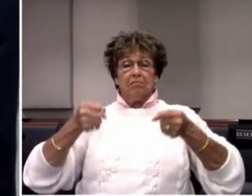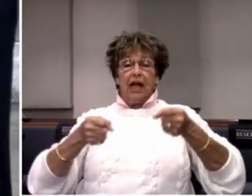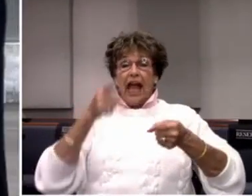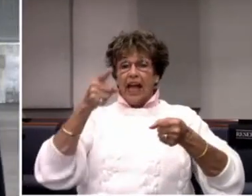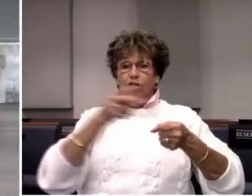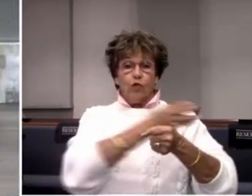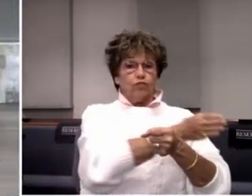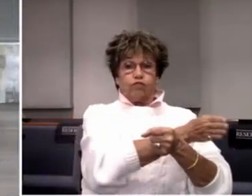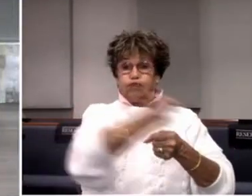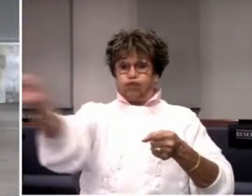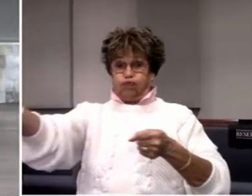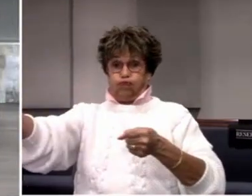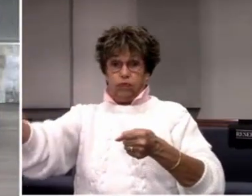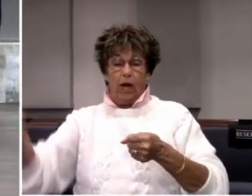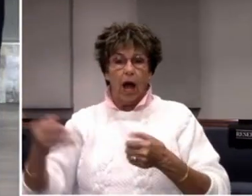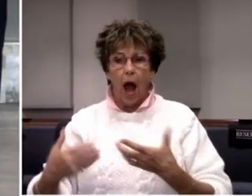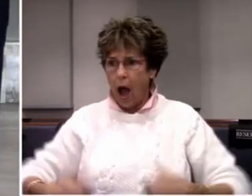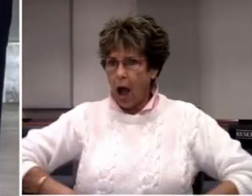horn.